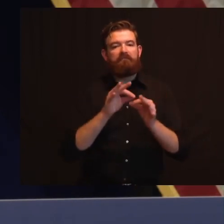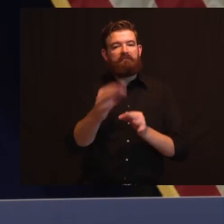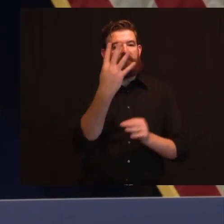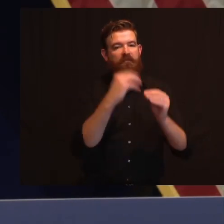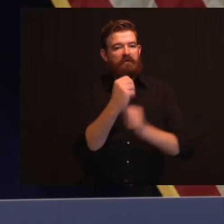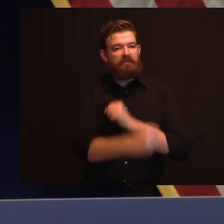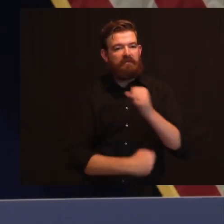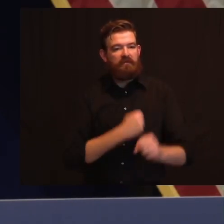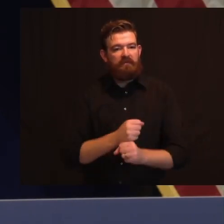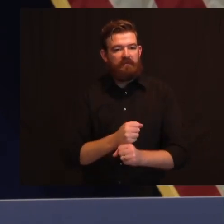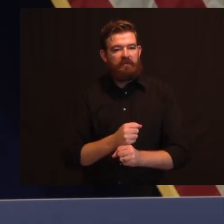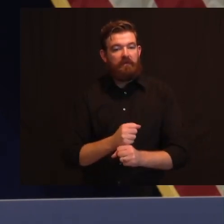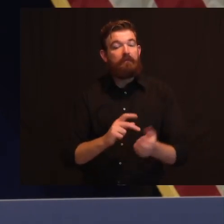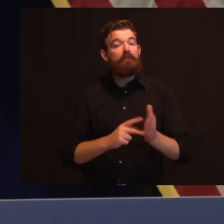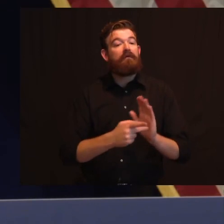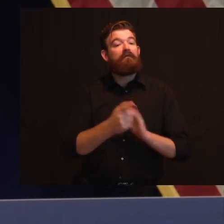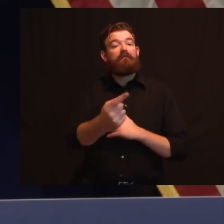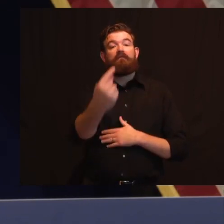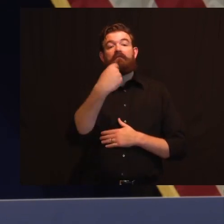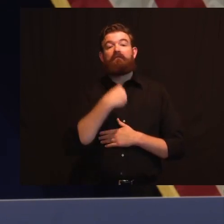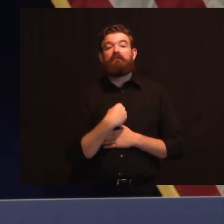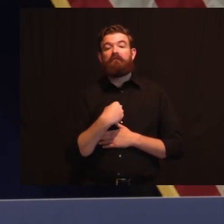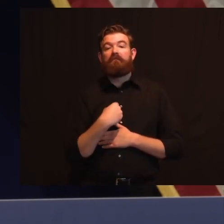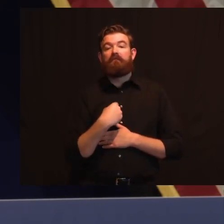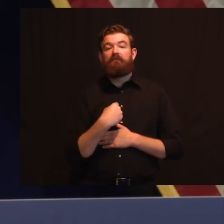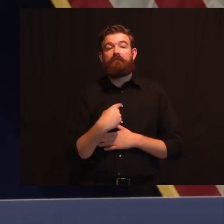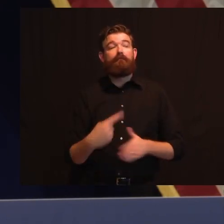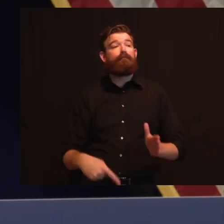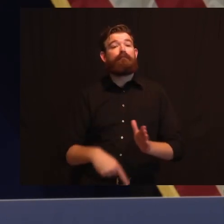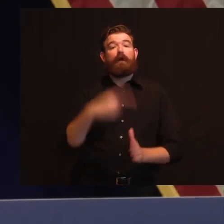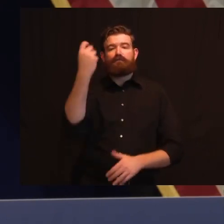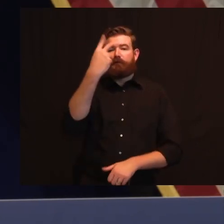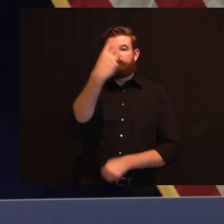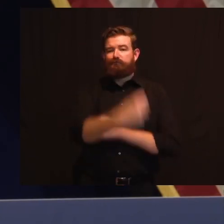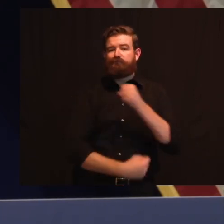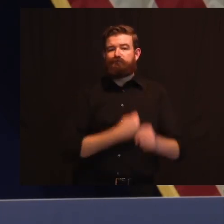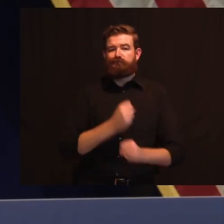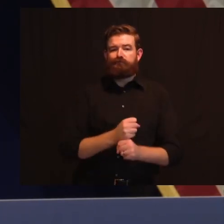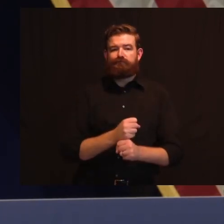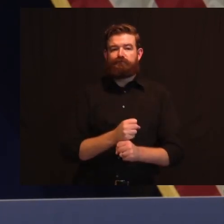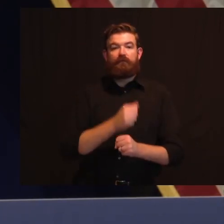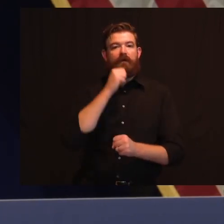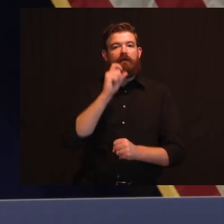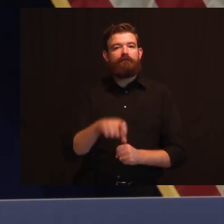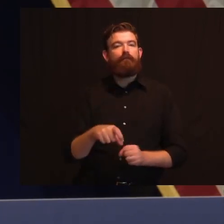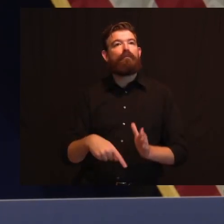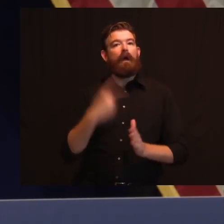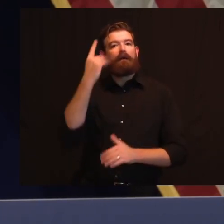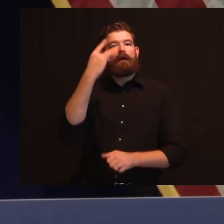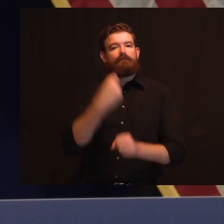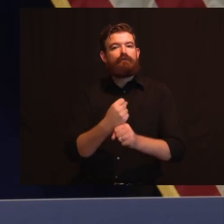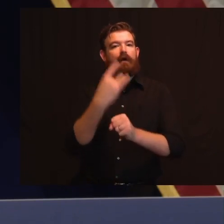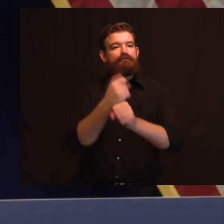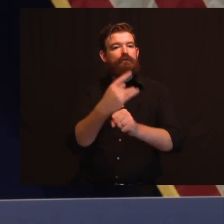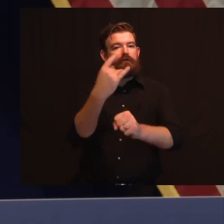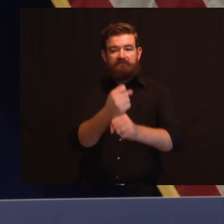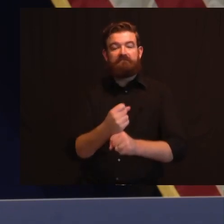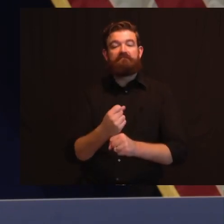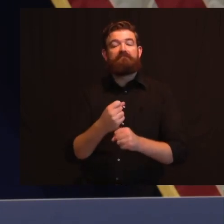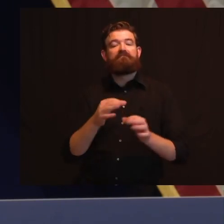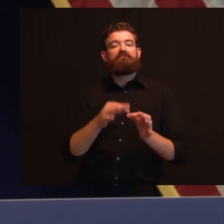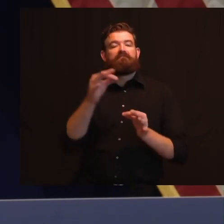person once every 12 years instead of once every 8 years. And what's more, if you're 65 years or over, which